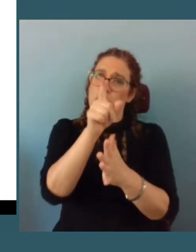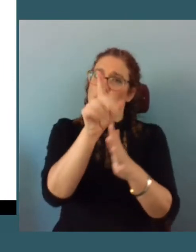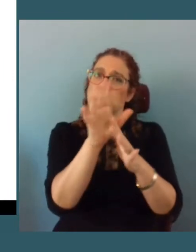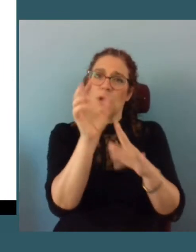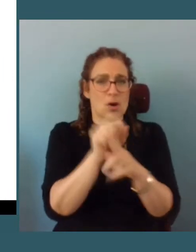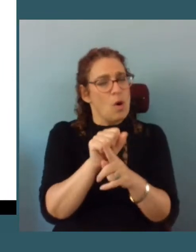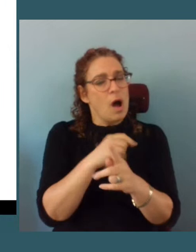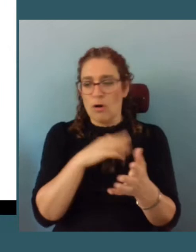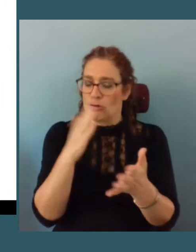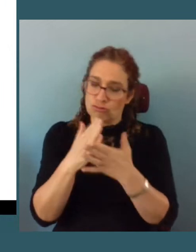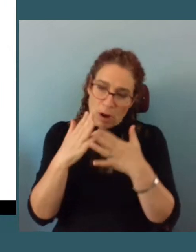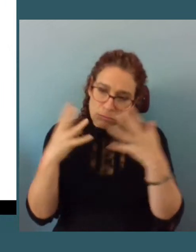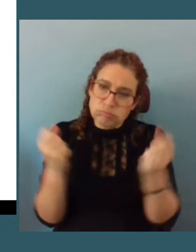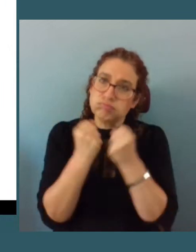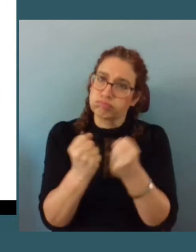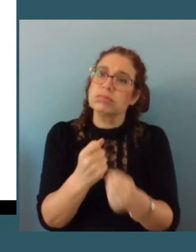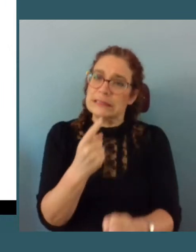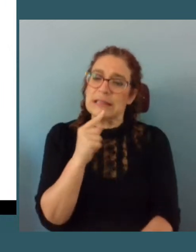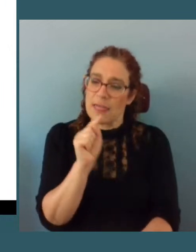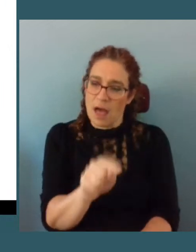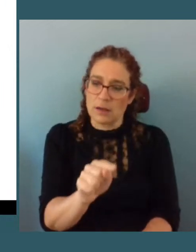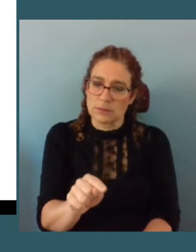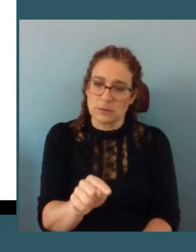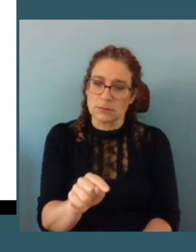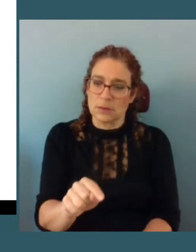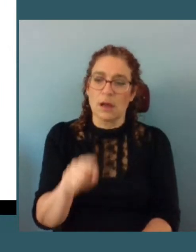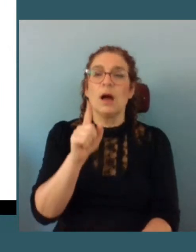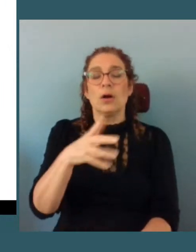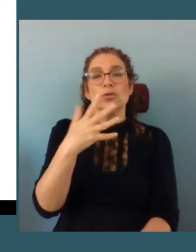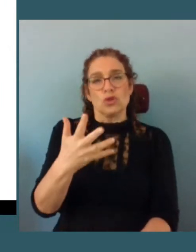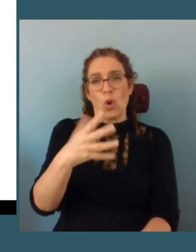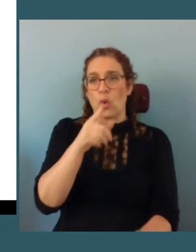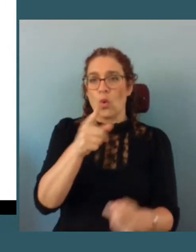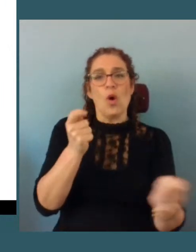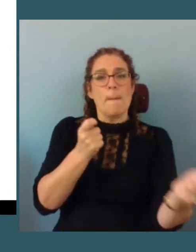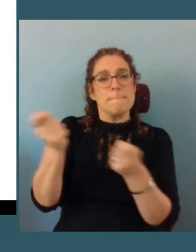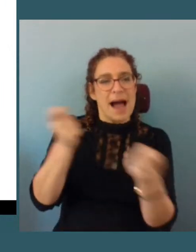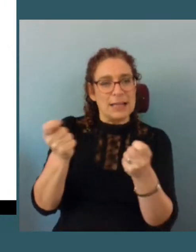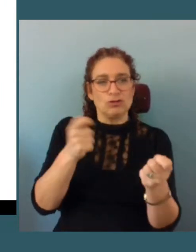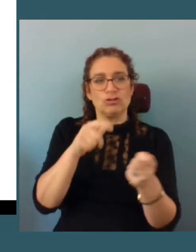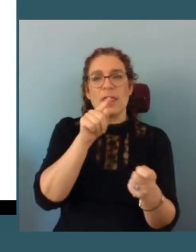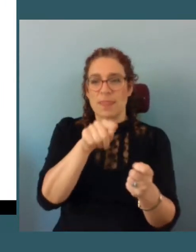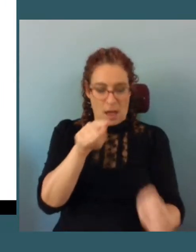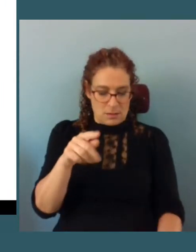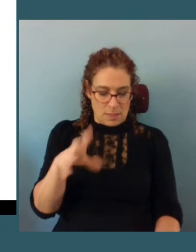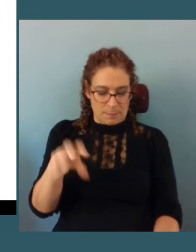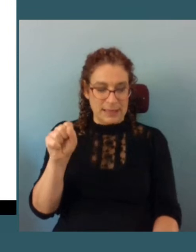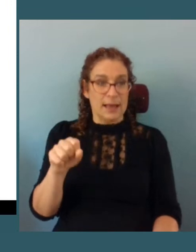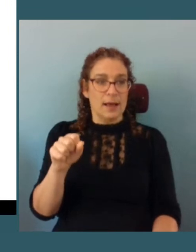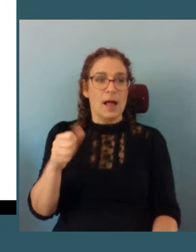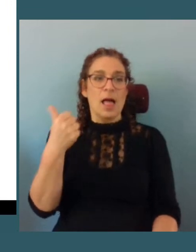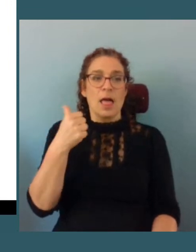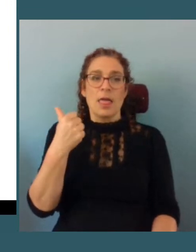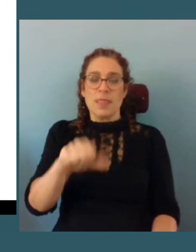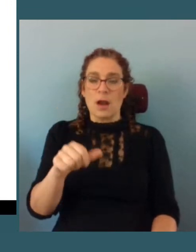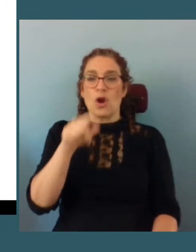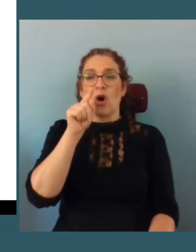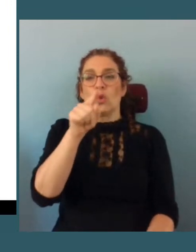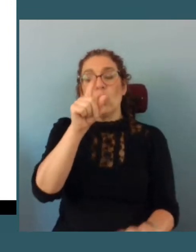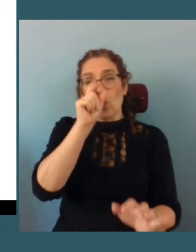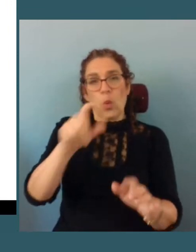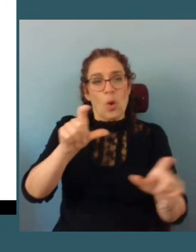It's really important. So you need to, I think, manage expectation at the beginning with your patient, saying that's what you're going to do. And the way you could do it is continue that